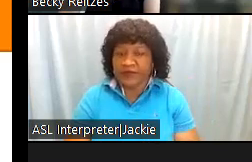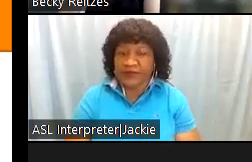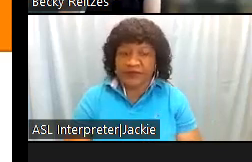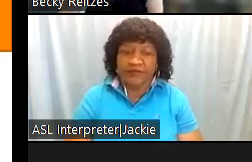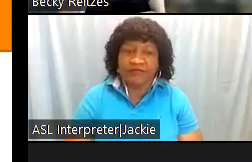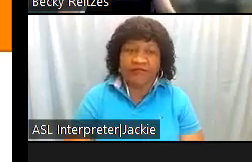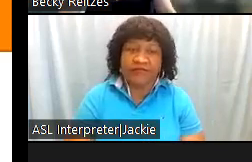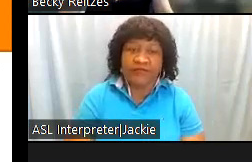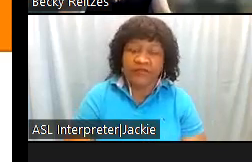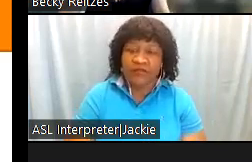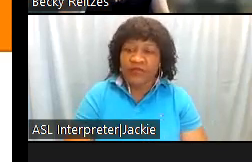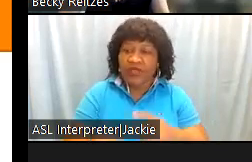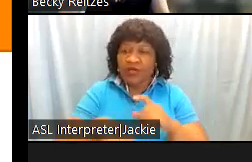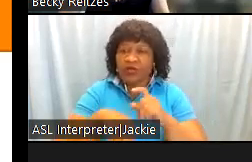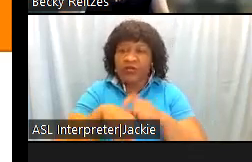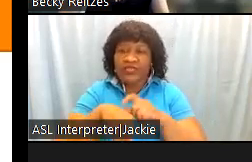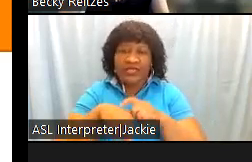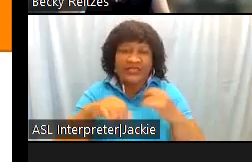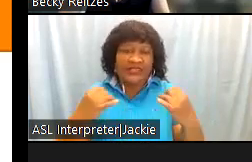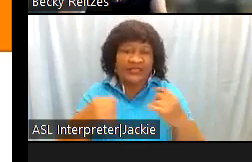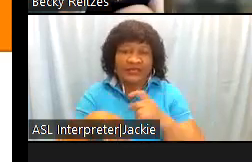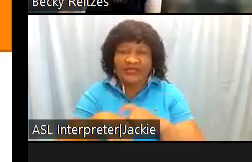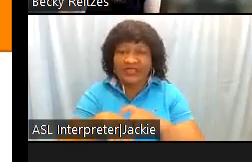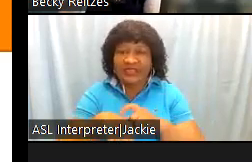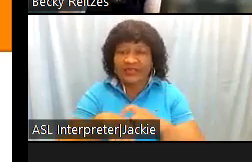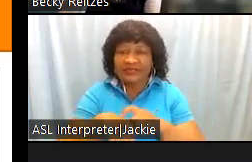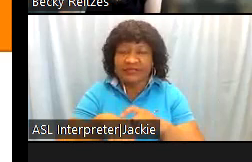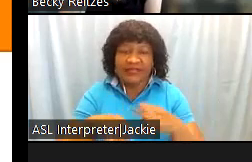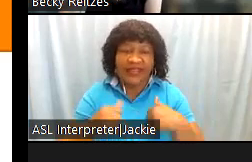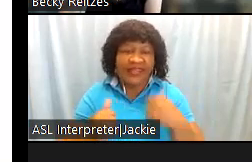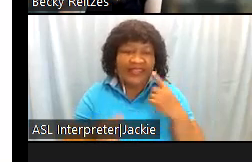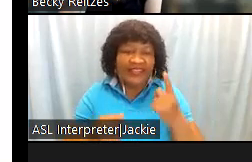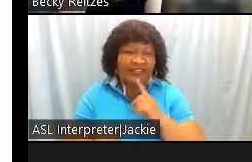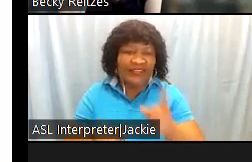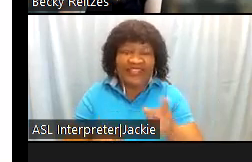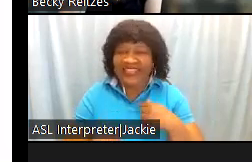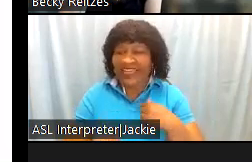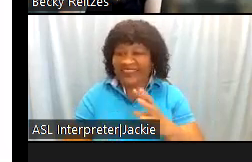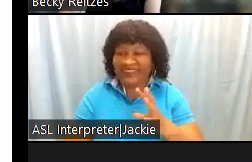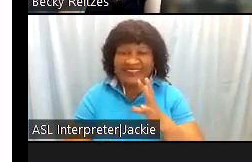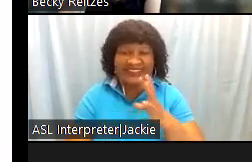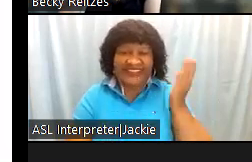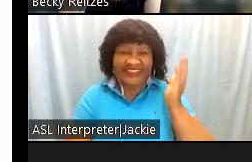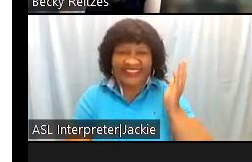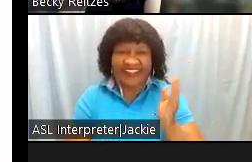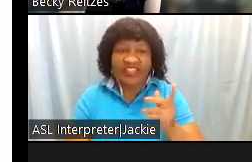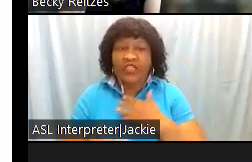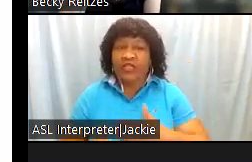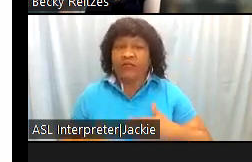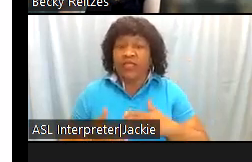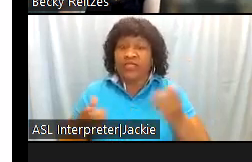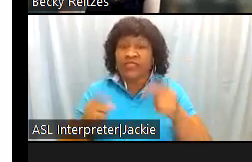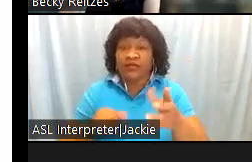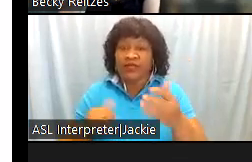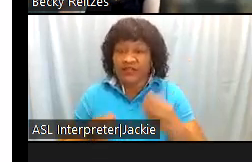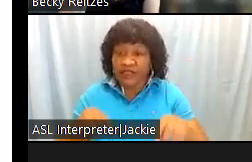All right, what time is it? Man, I can just talk. All right, again, remember, please ask questions as we